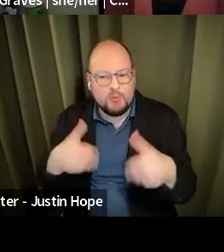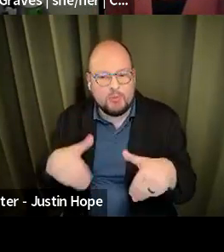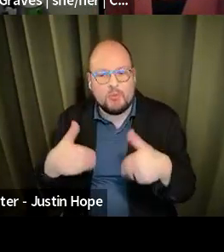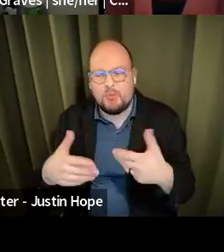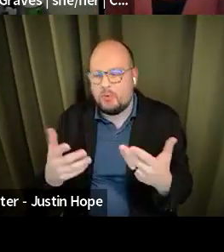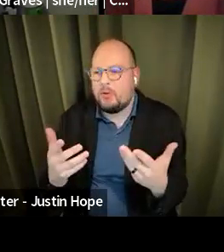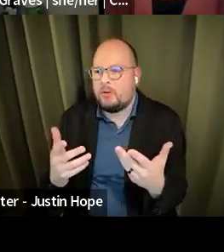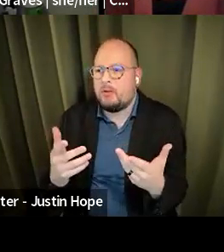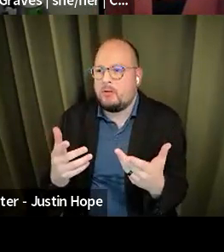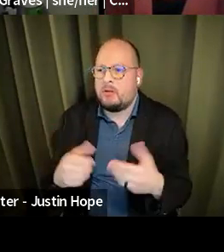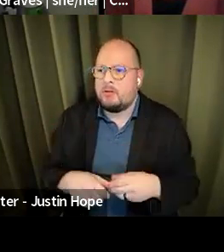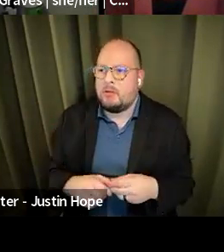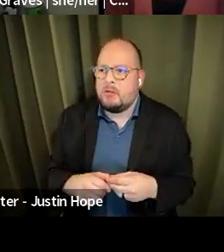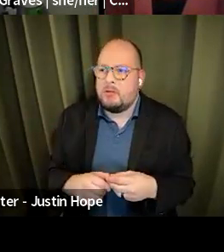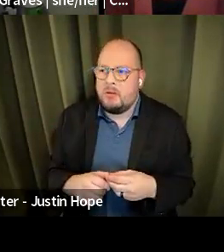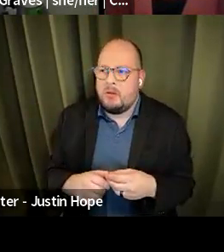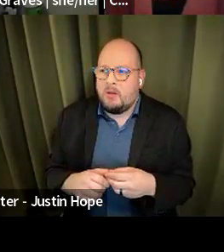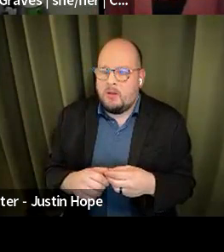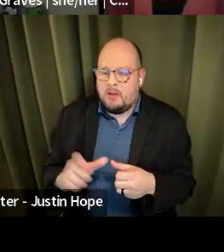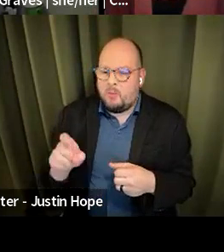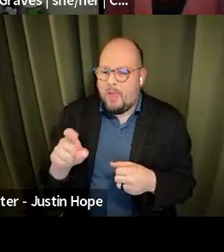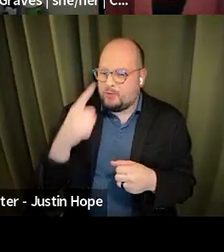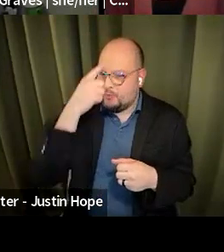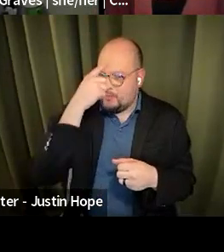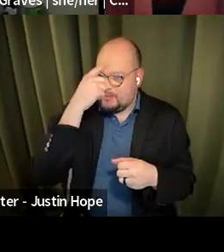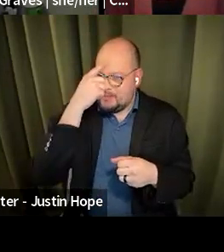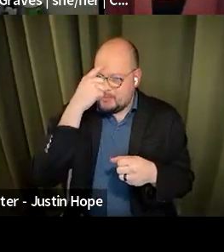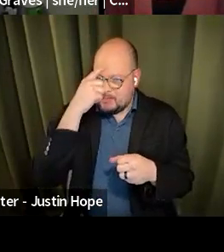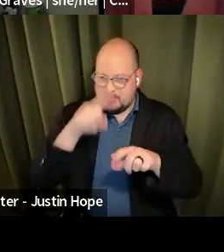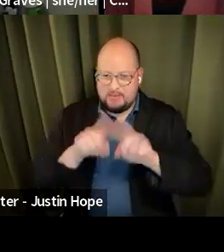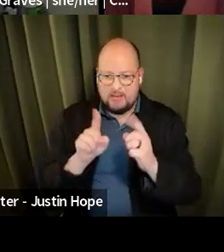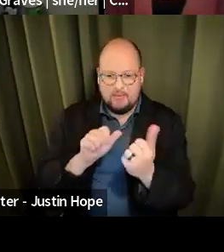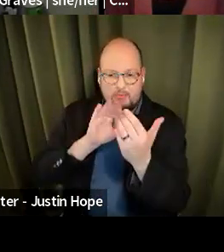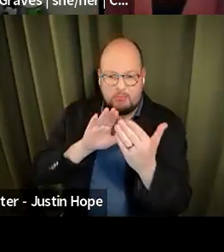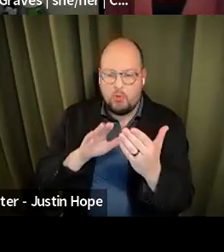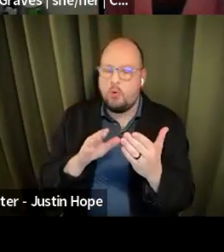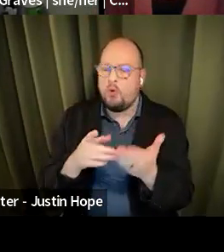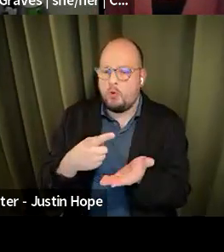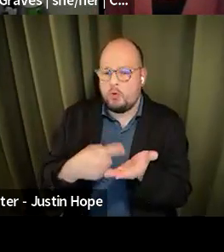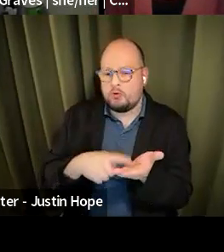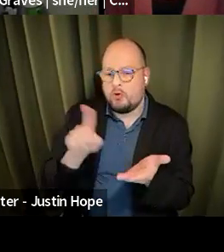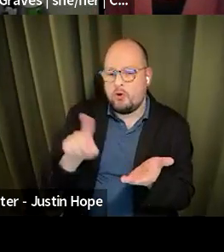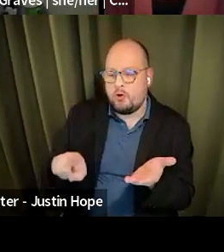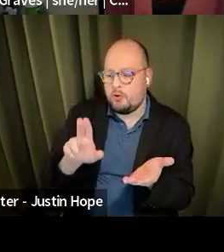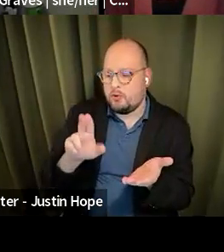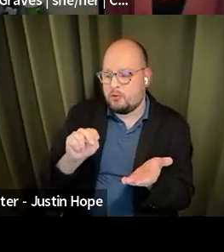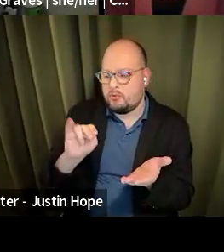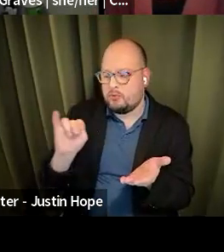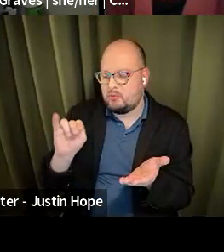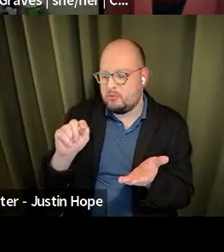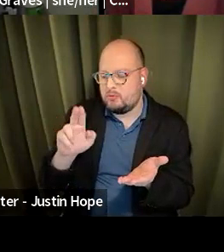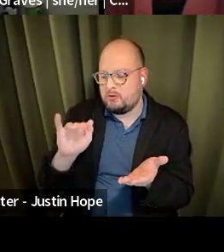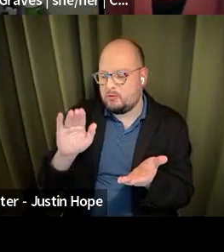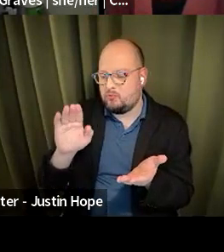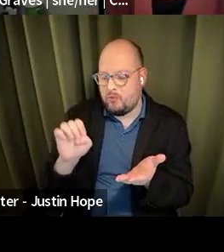we've had to kind of think outside of the box. We've engaged in conversations with the governor of the Zuni tribe, for example, and started to